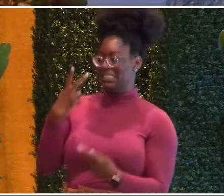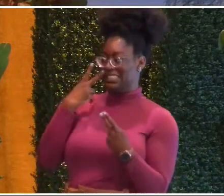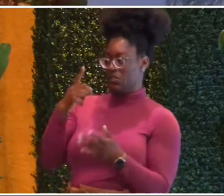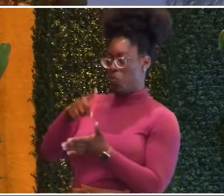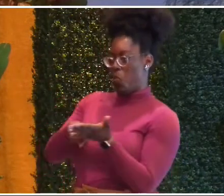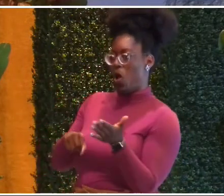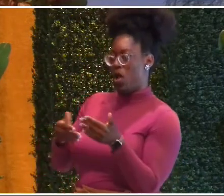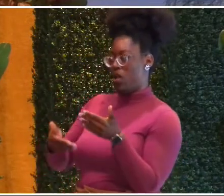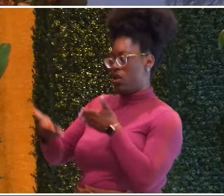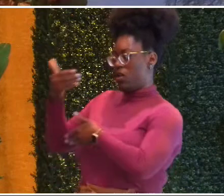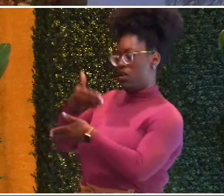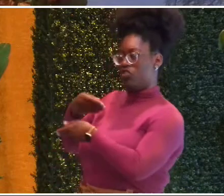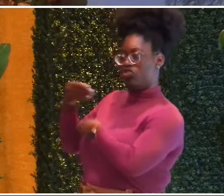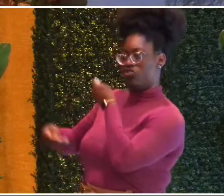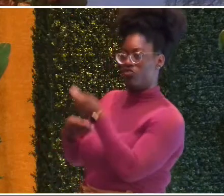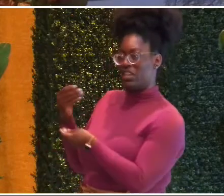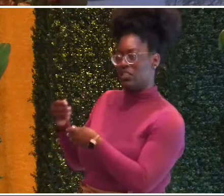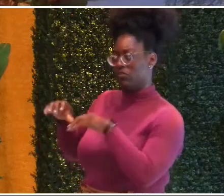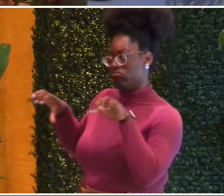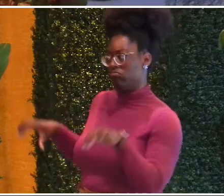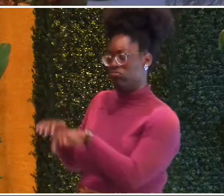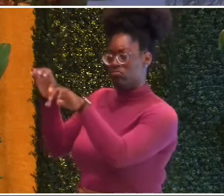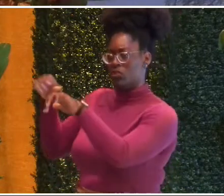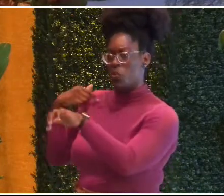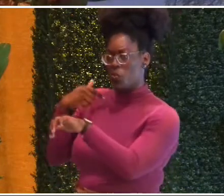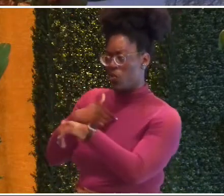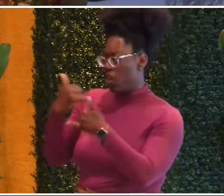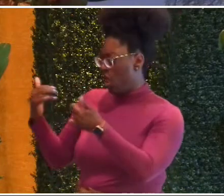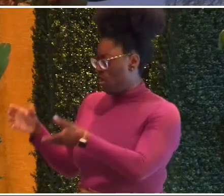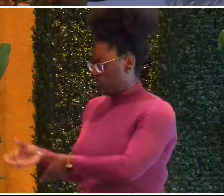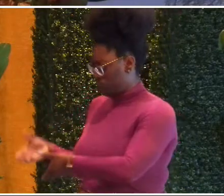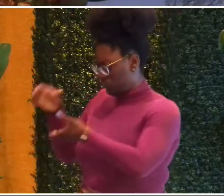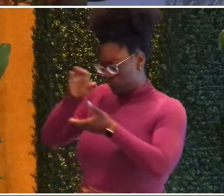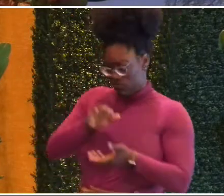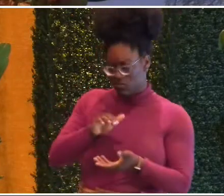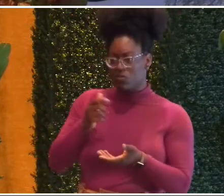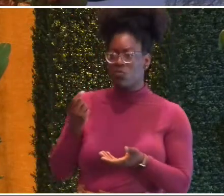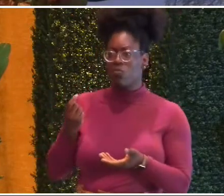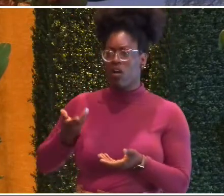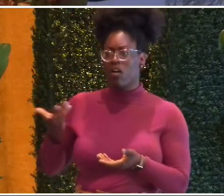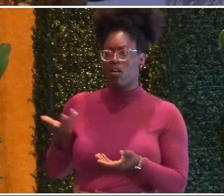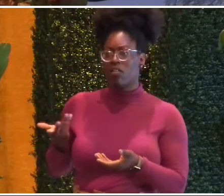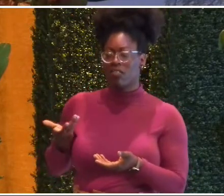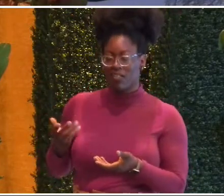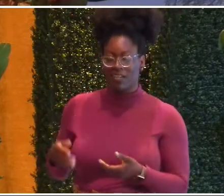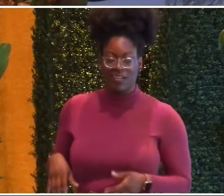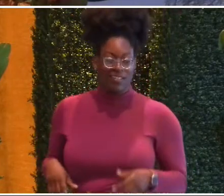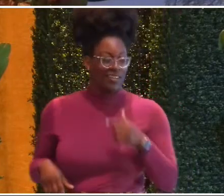Hello, youth. How are you? I'm very scared. I'm